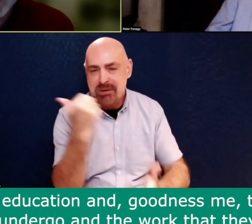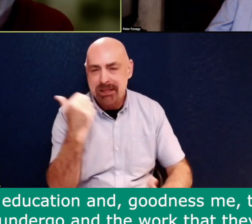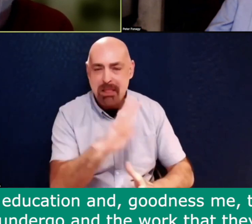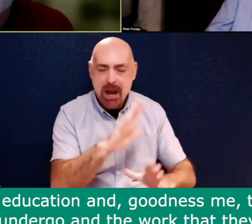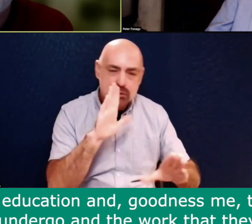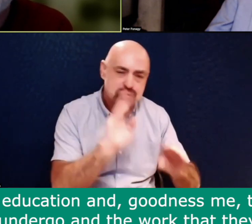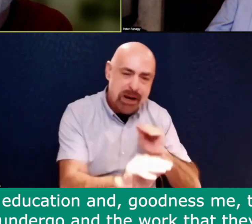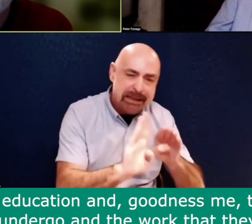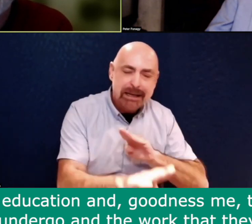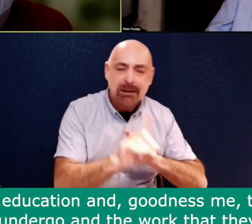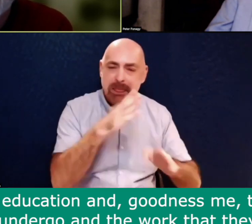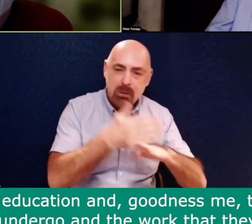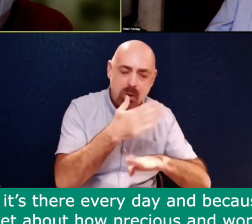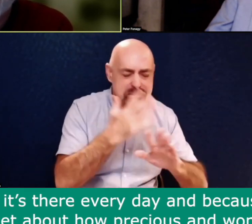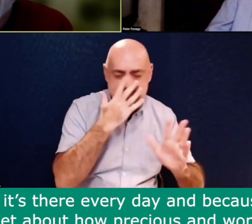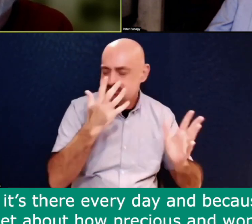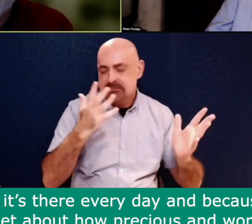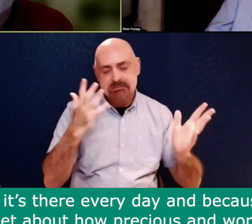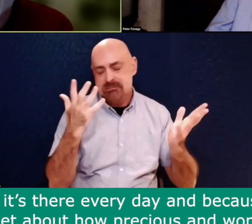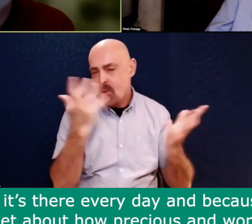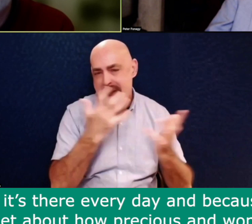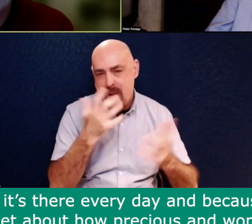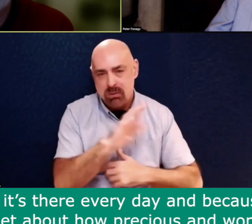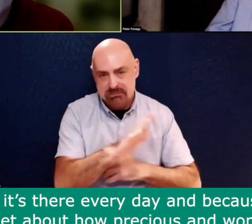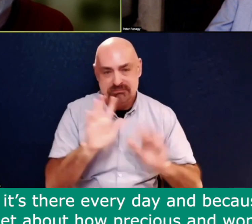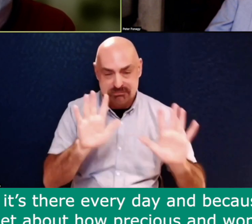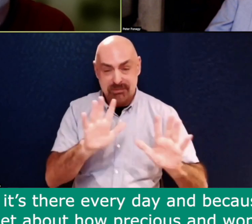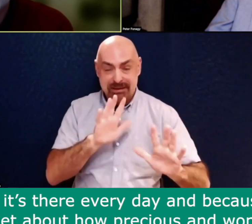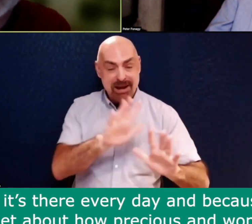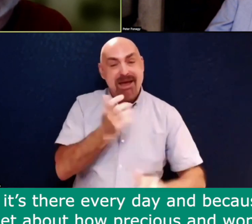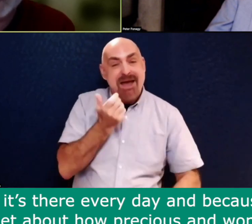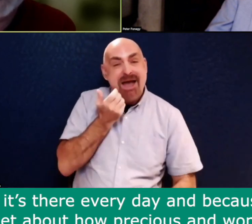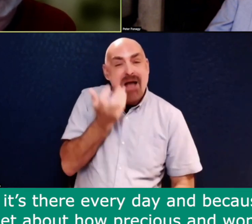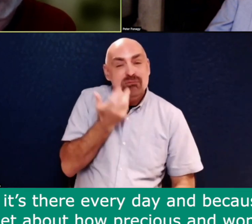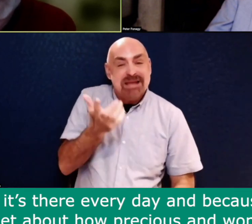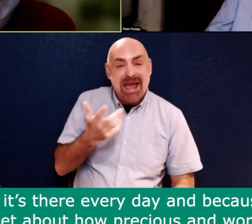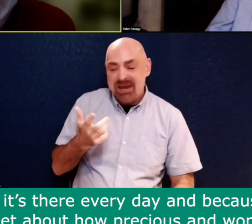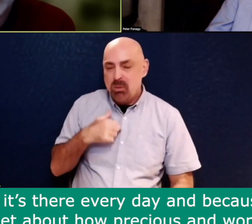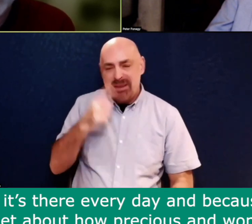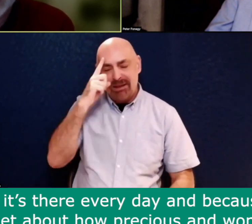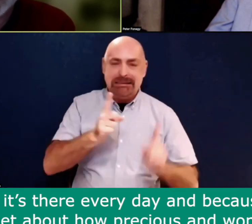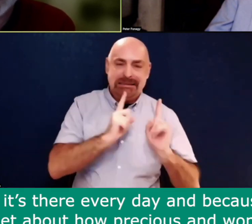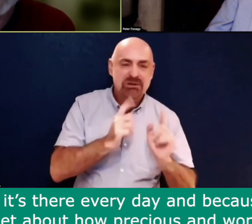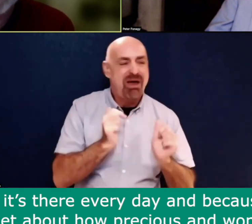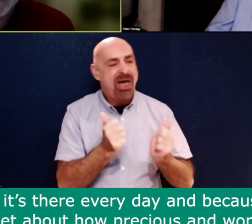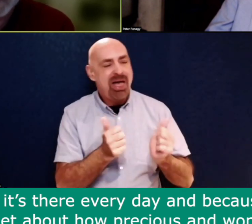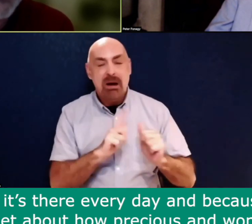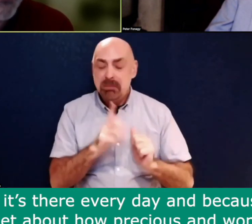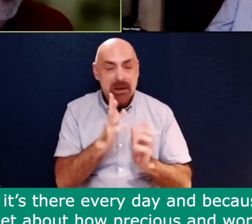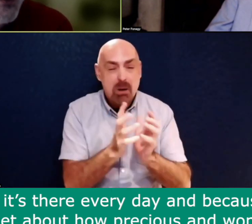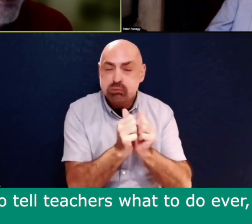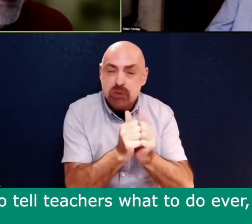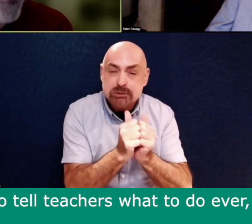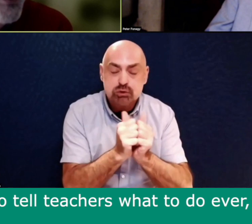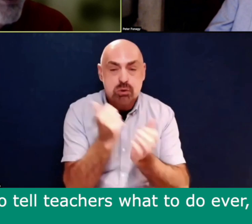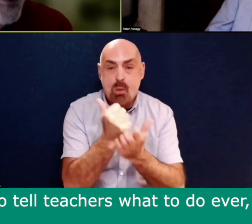undergo and the work that they do is extraordinary. And I think because it's there every day and because we've all been to school, we forget about how precious and wonderful that is.